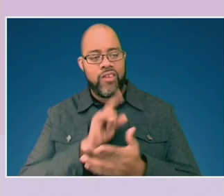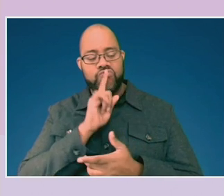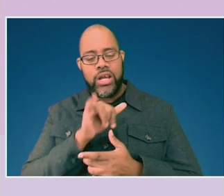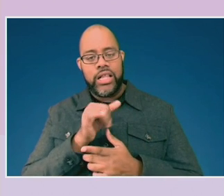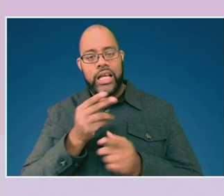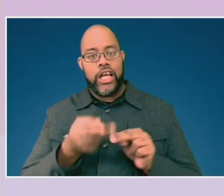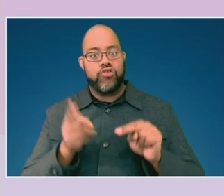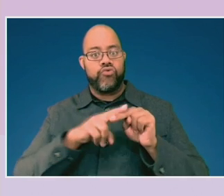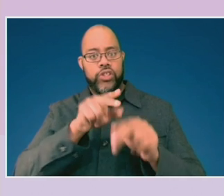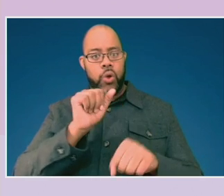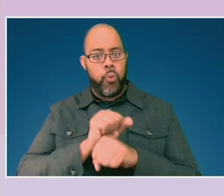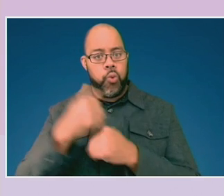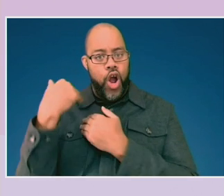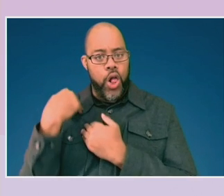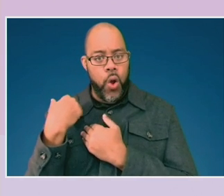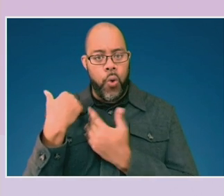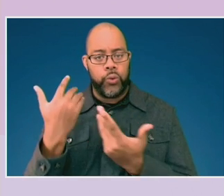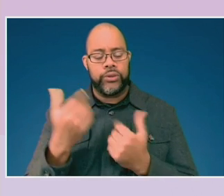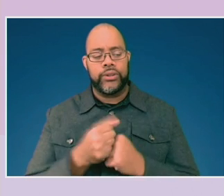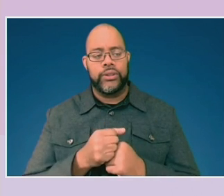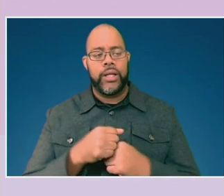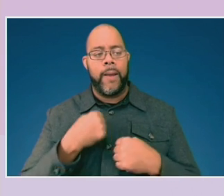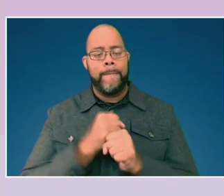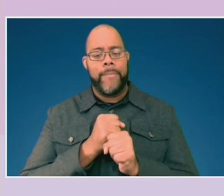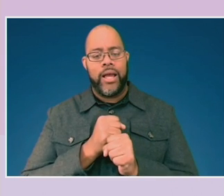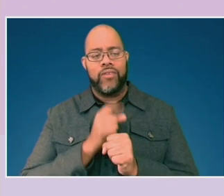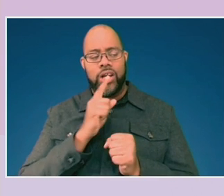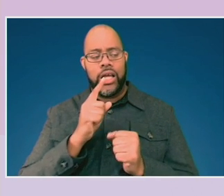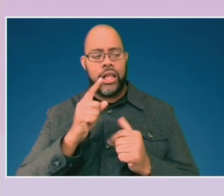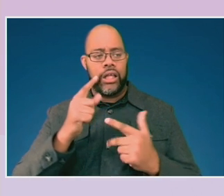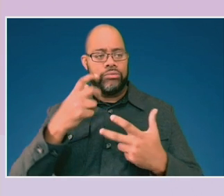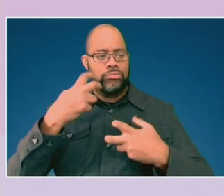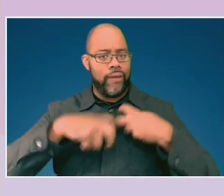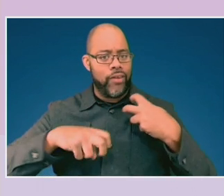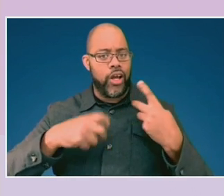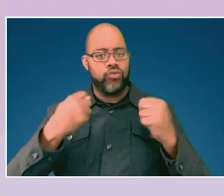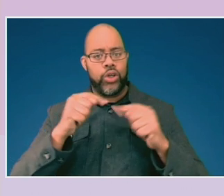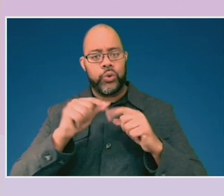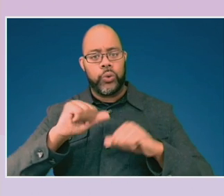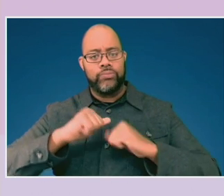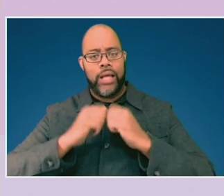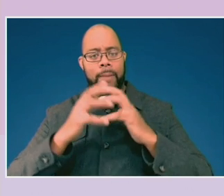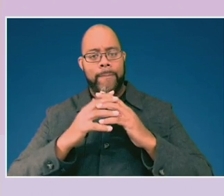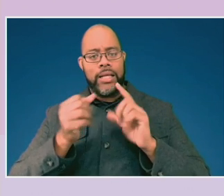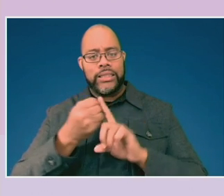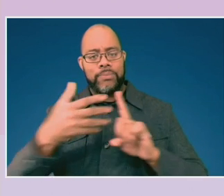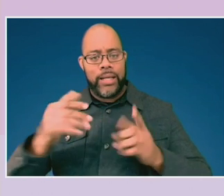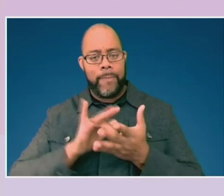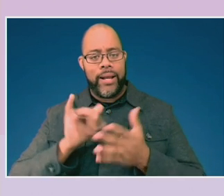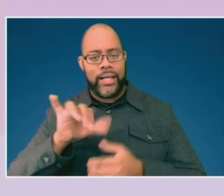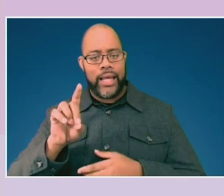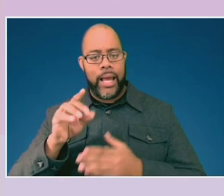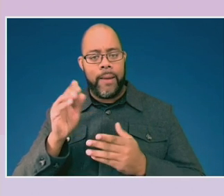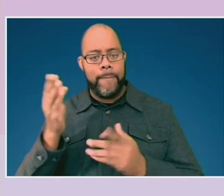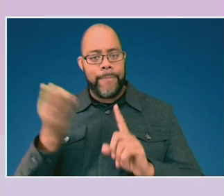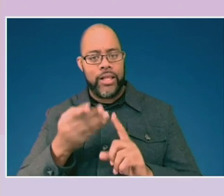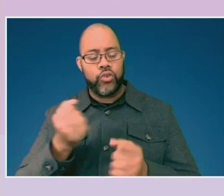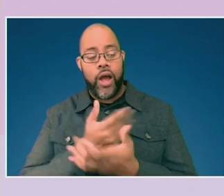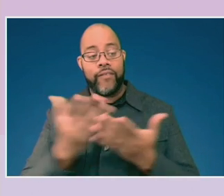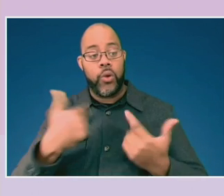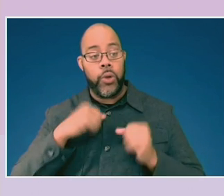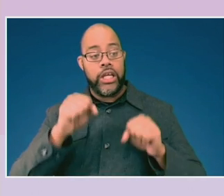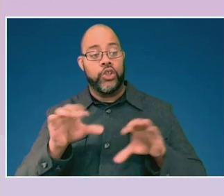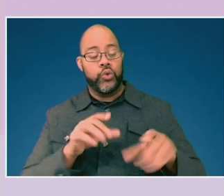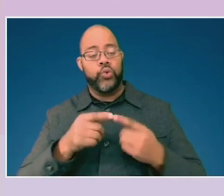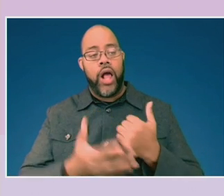their workload and make it cumbersome to try and implement expanded Medicaid billing. So everything that we can do to